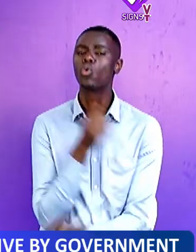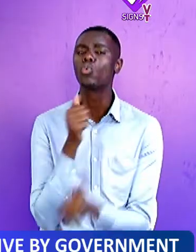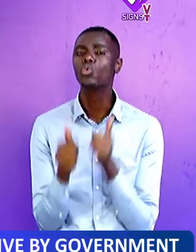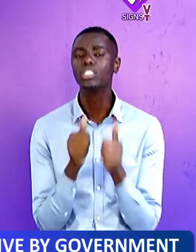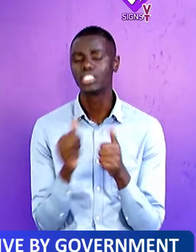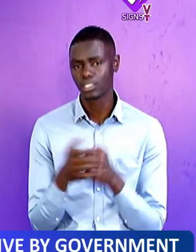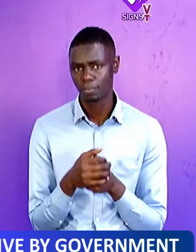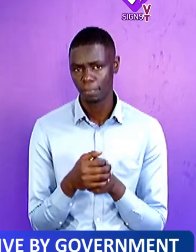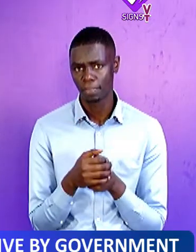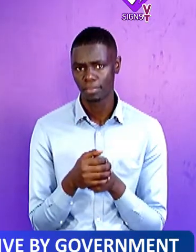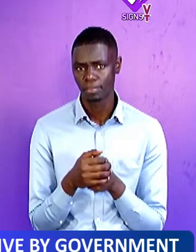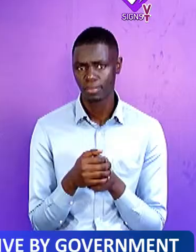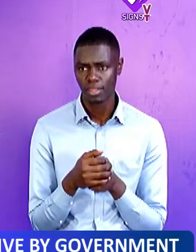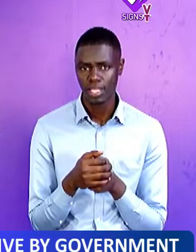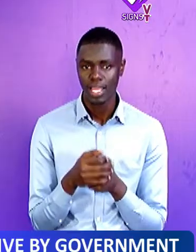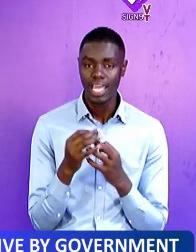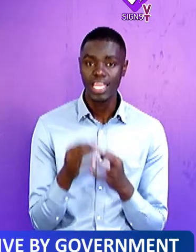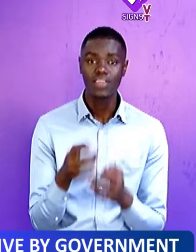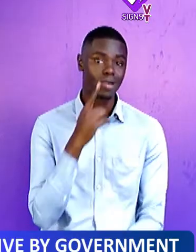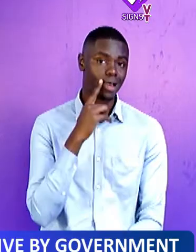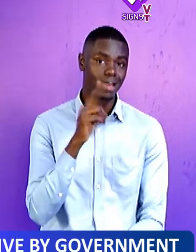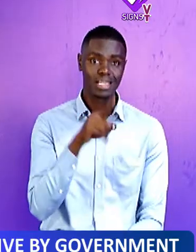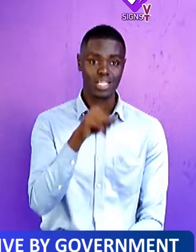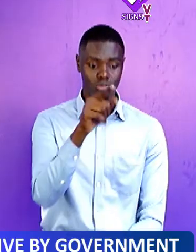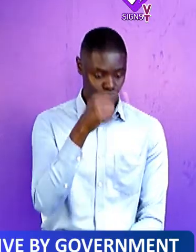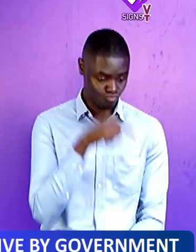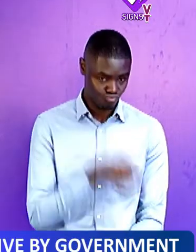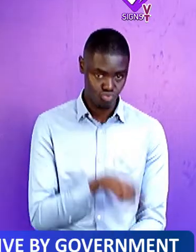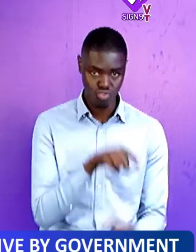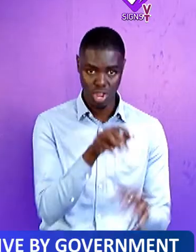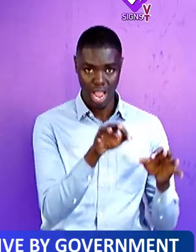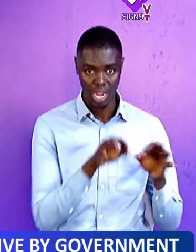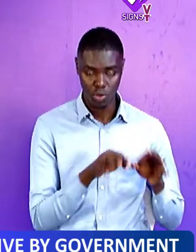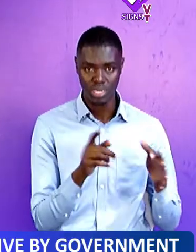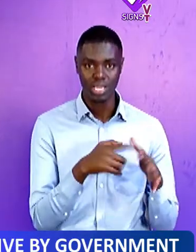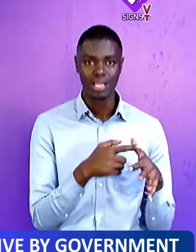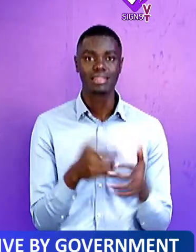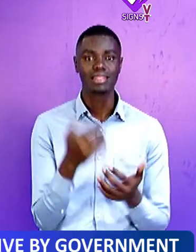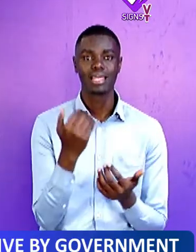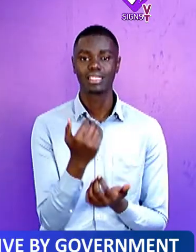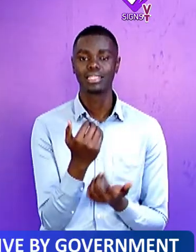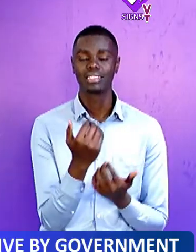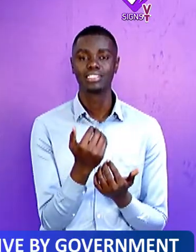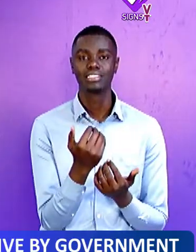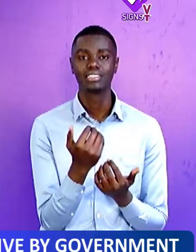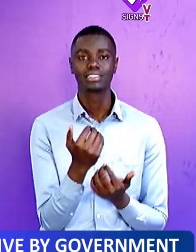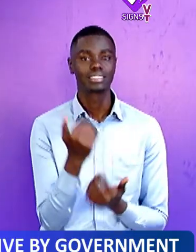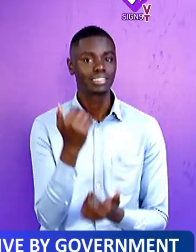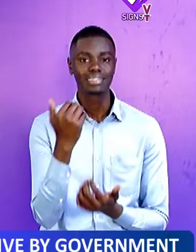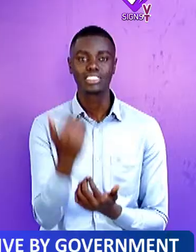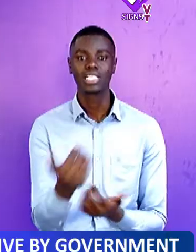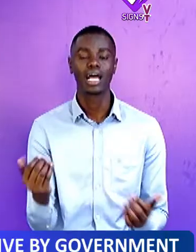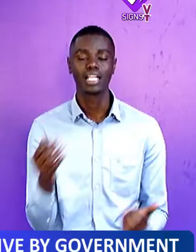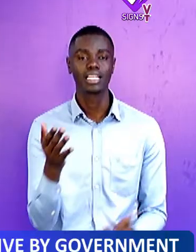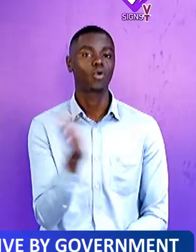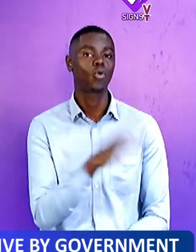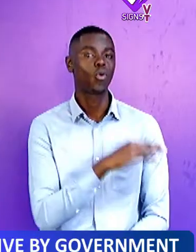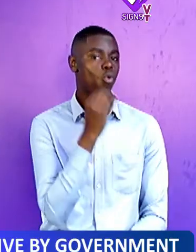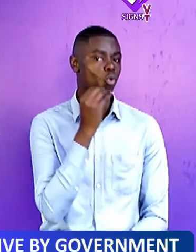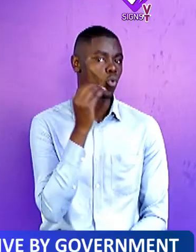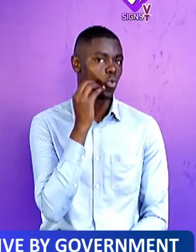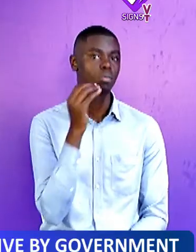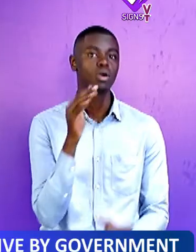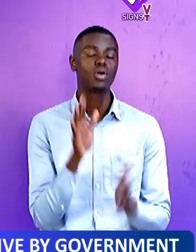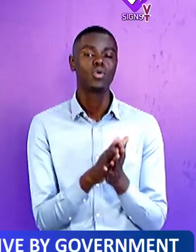When 100,000 shillings hit account and your child comes home, has been chased for school fees, do you continue